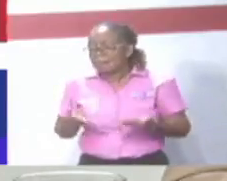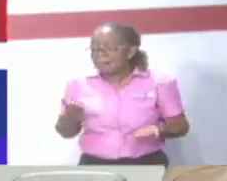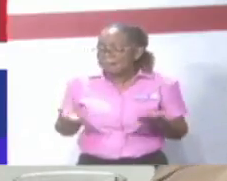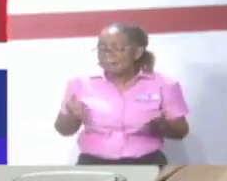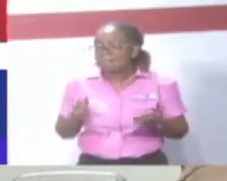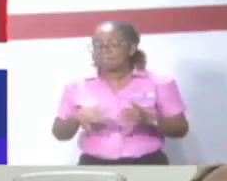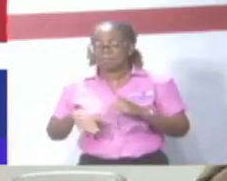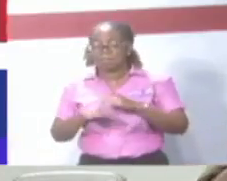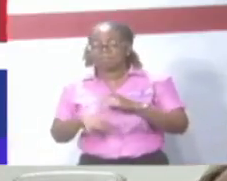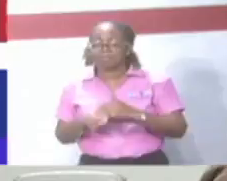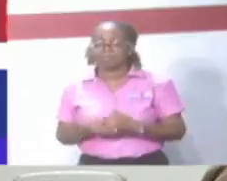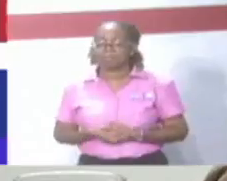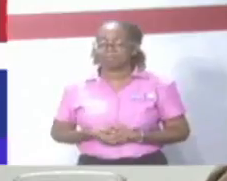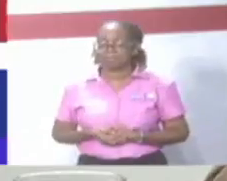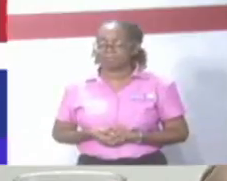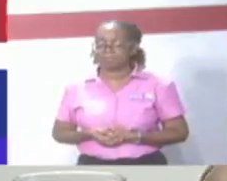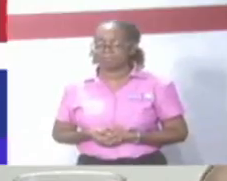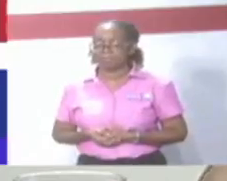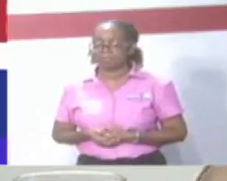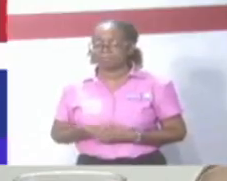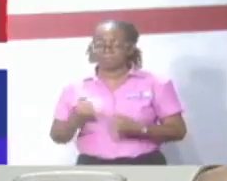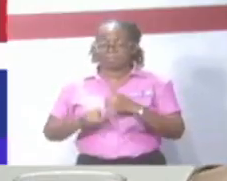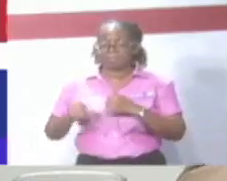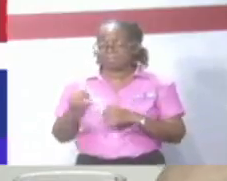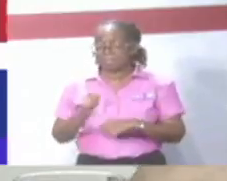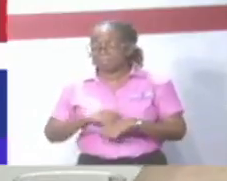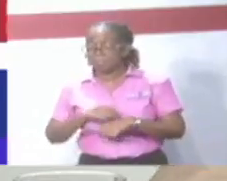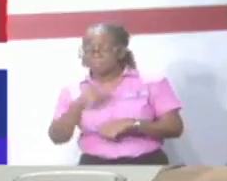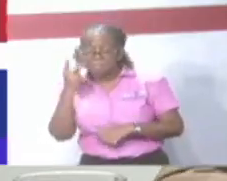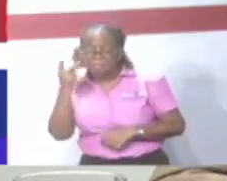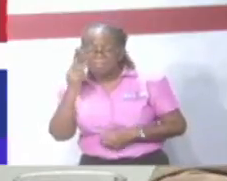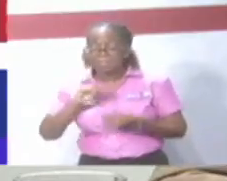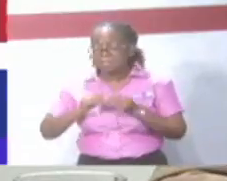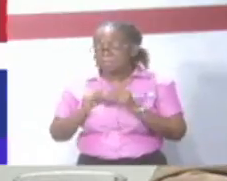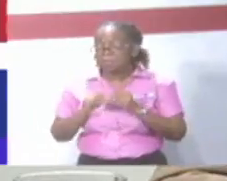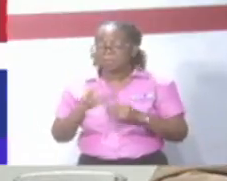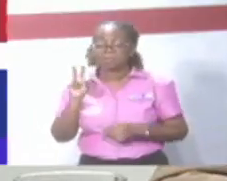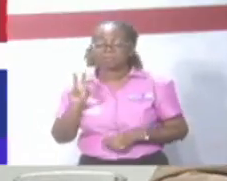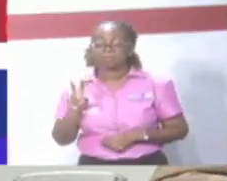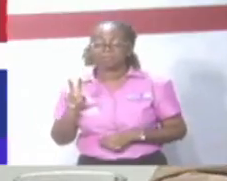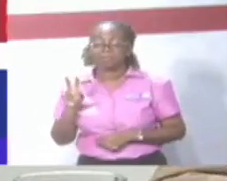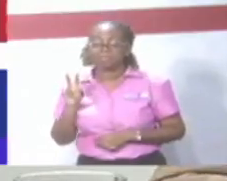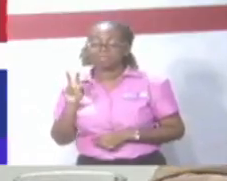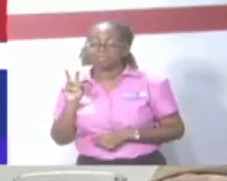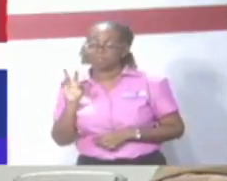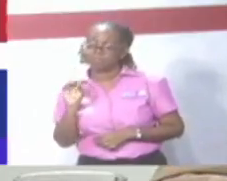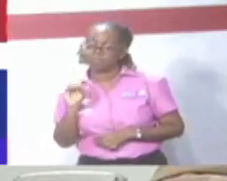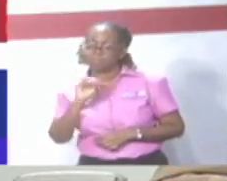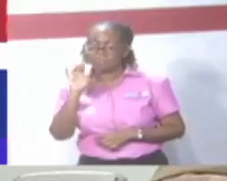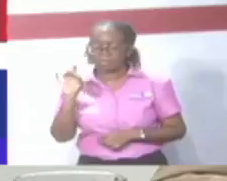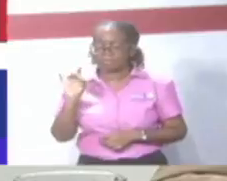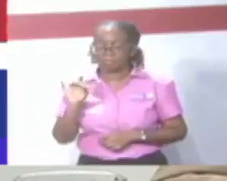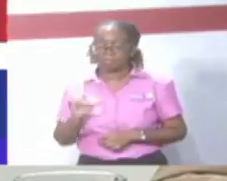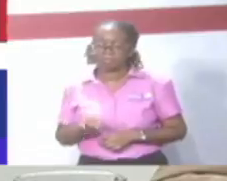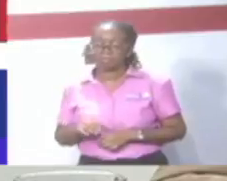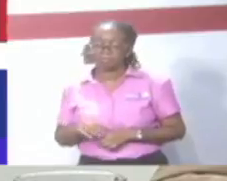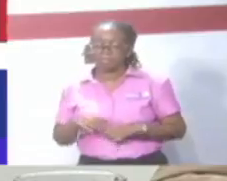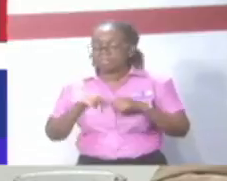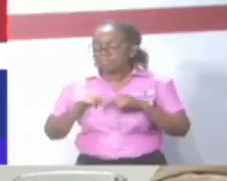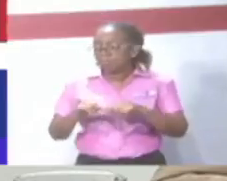The last time we saw figures like 2008 consistently was around Monday,